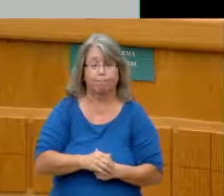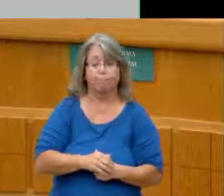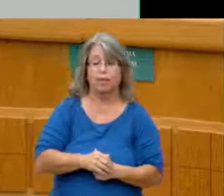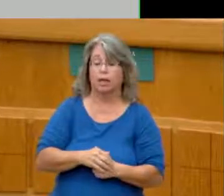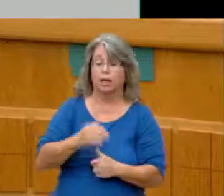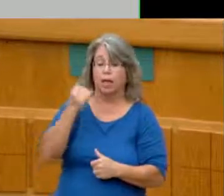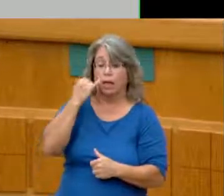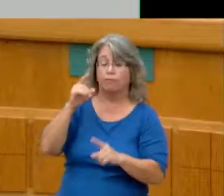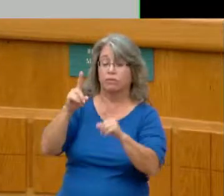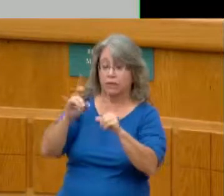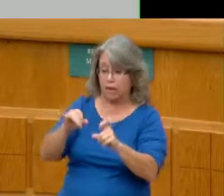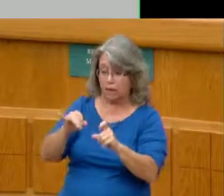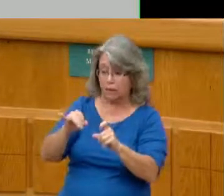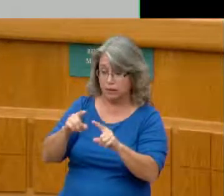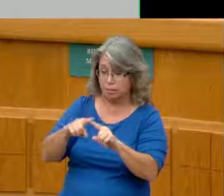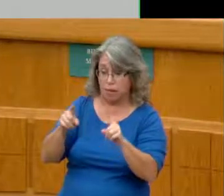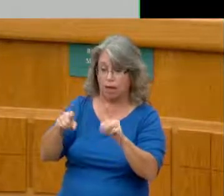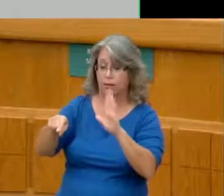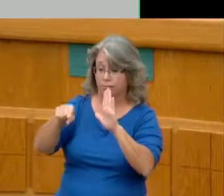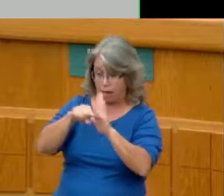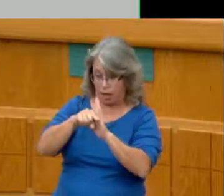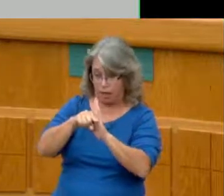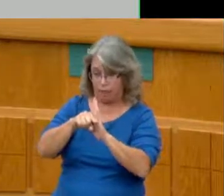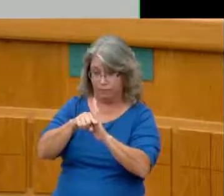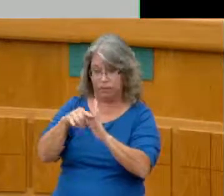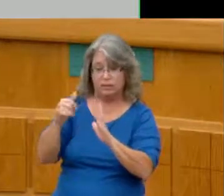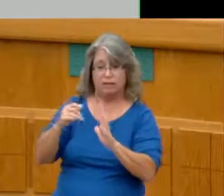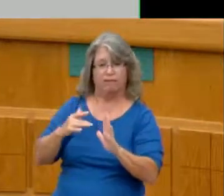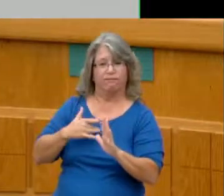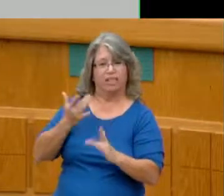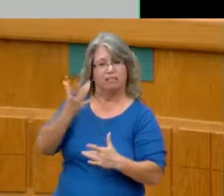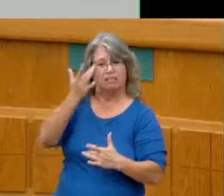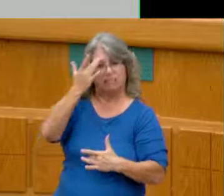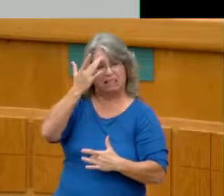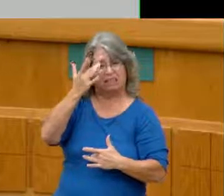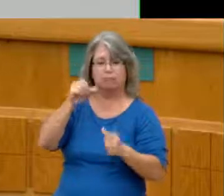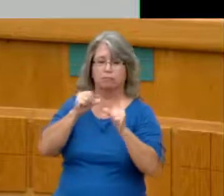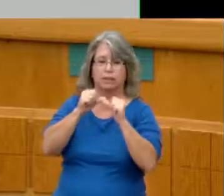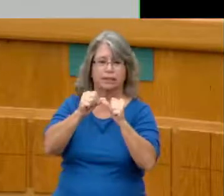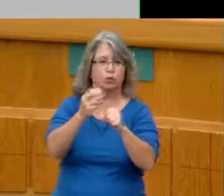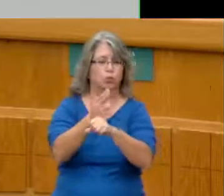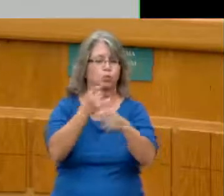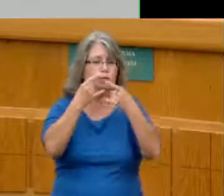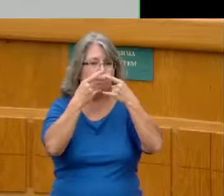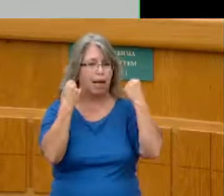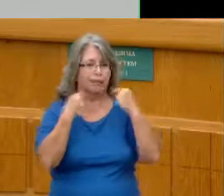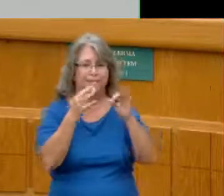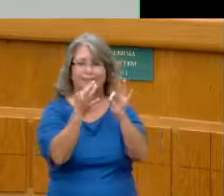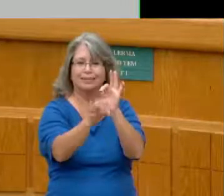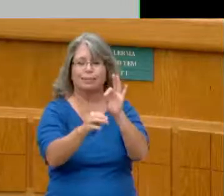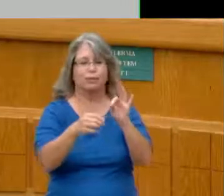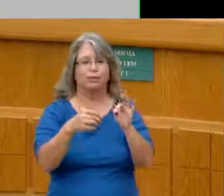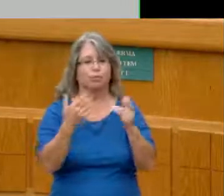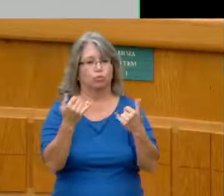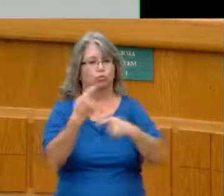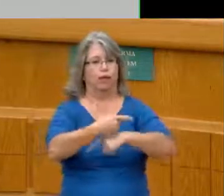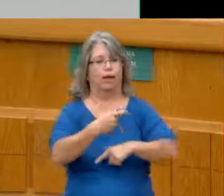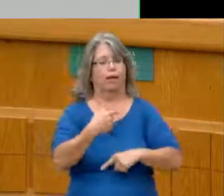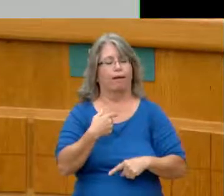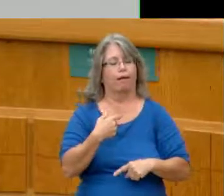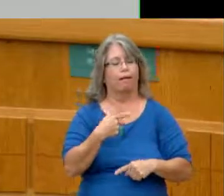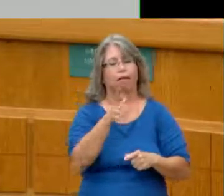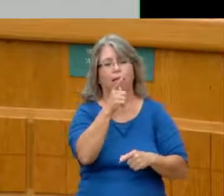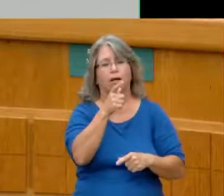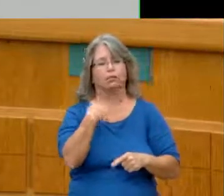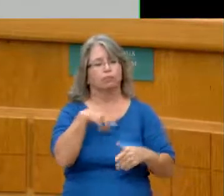make sure you continue to mask up in public. It's a simple thing. I went into the store today to grab my lunch. I wore the